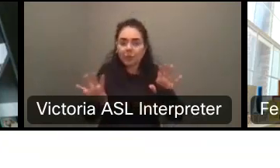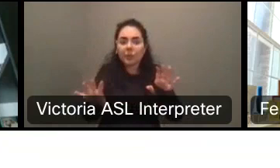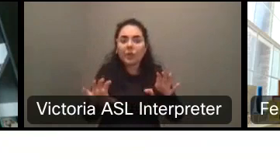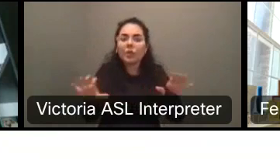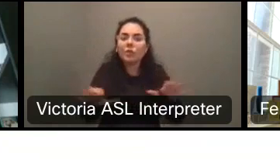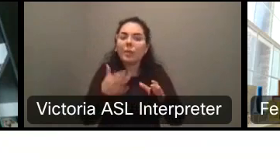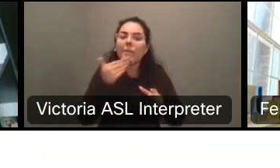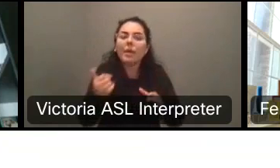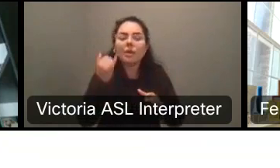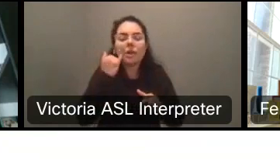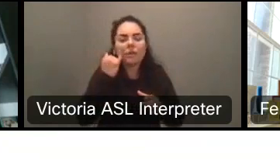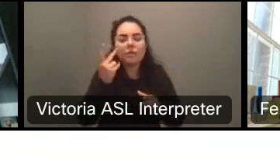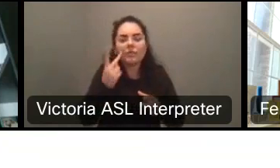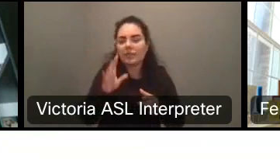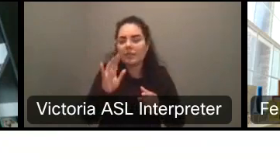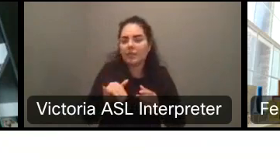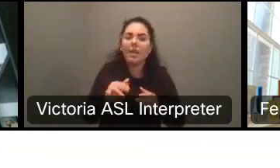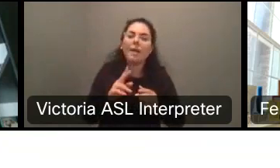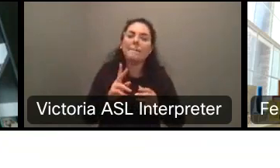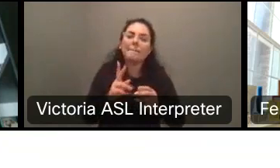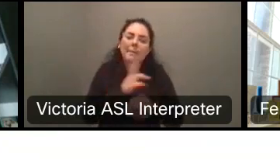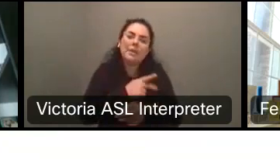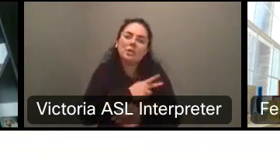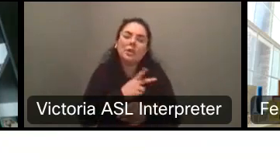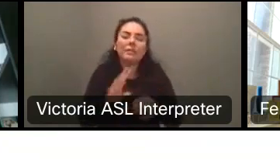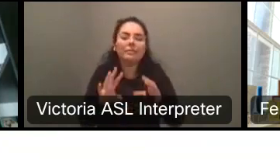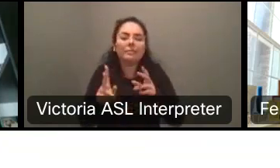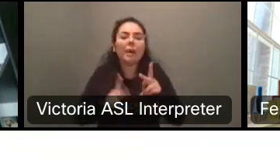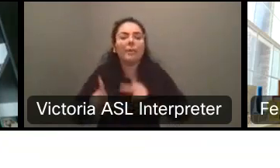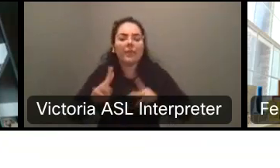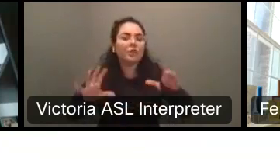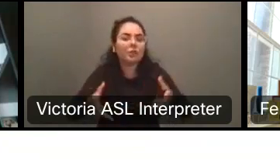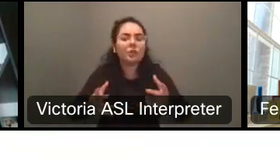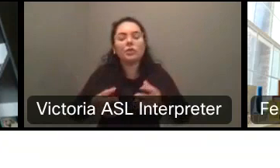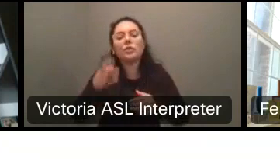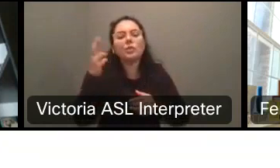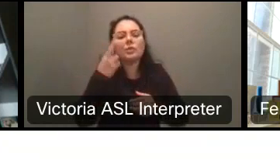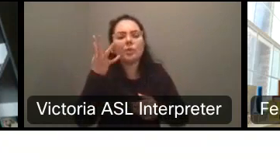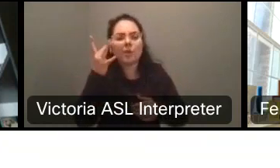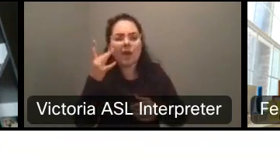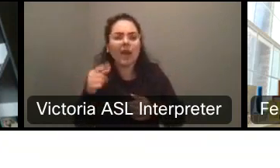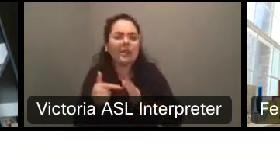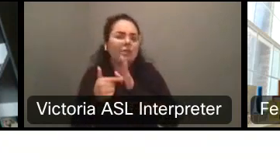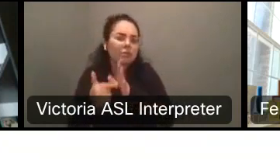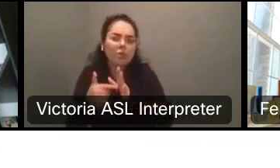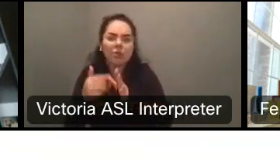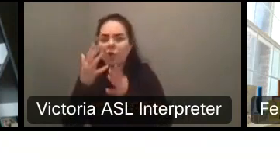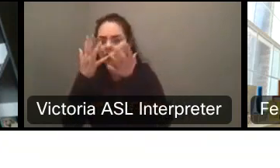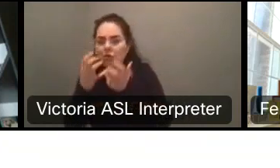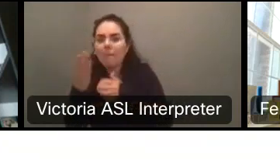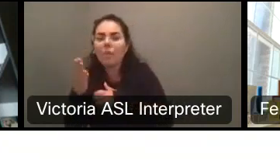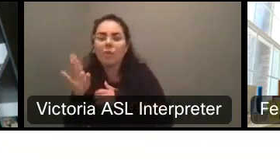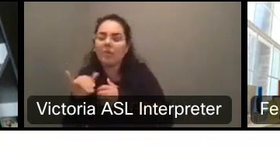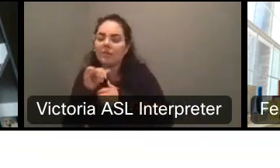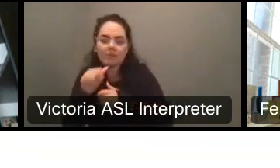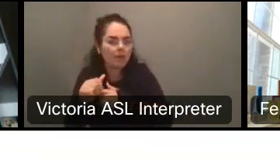at that patient population. The reason that I've historically given the other chart, the darker blue one, is that is not manipulated